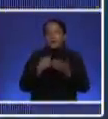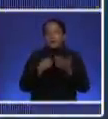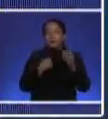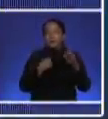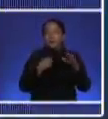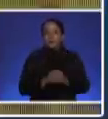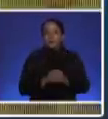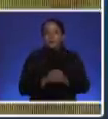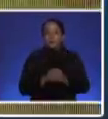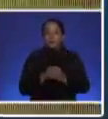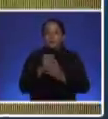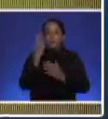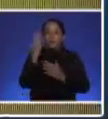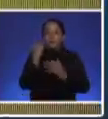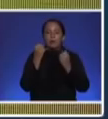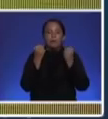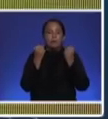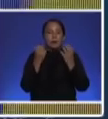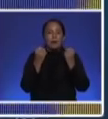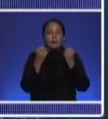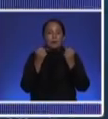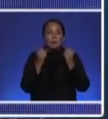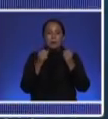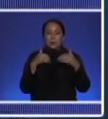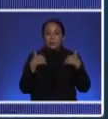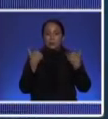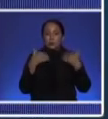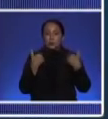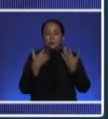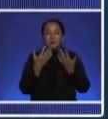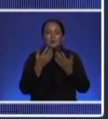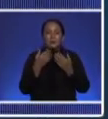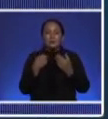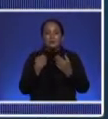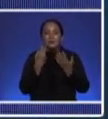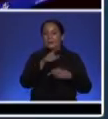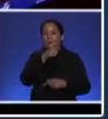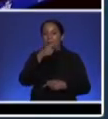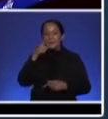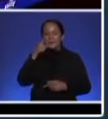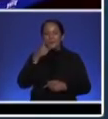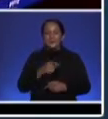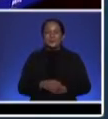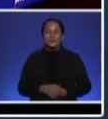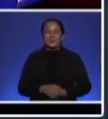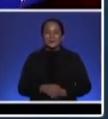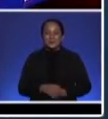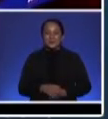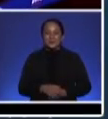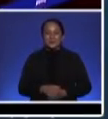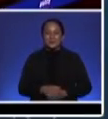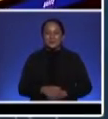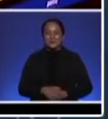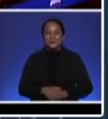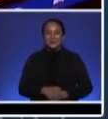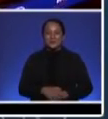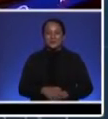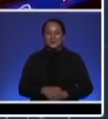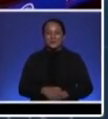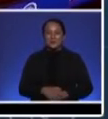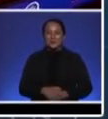go negative, no, and try to hit him as hard as they can and try to pull down his